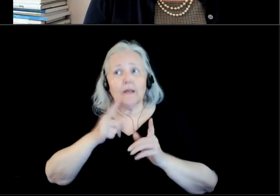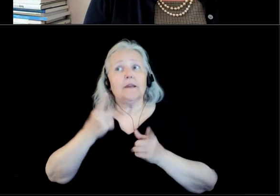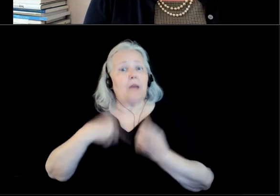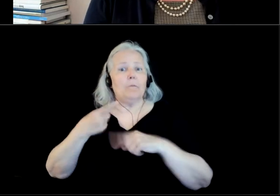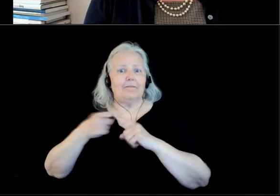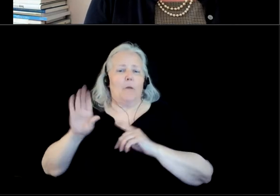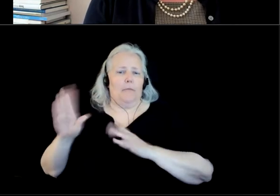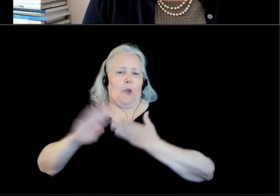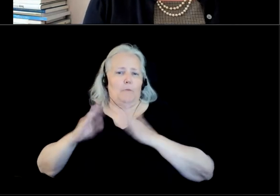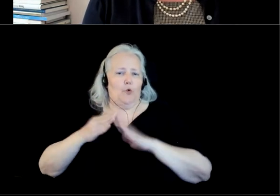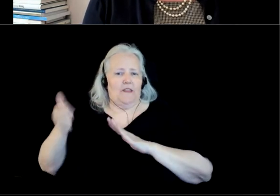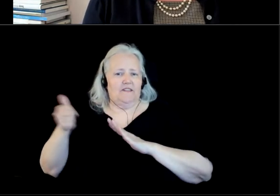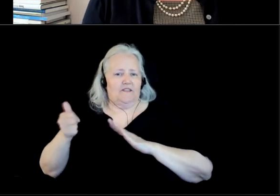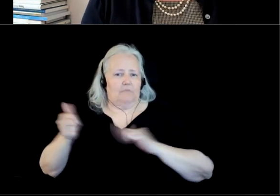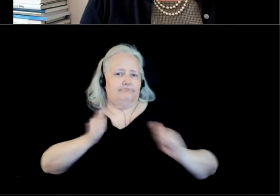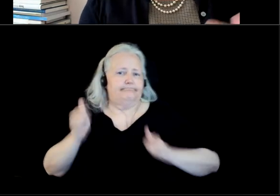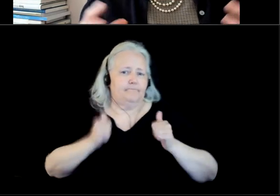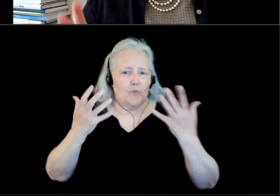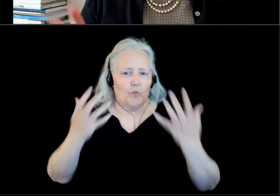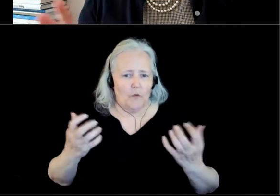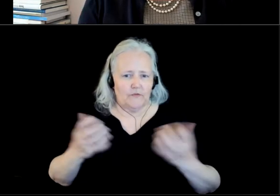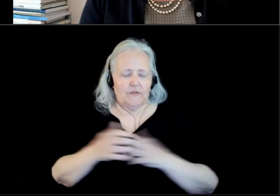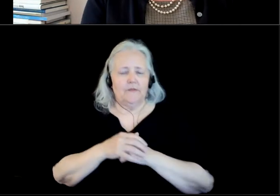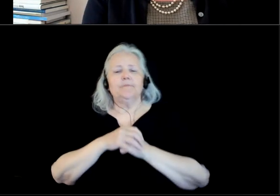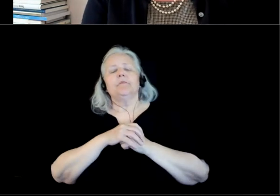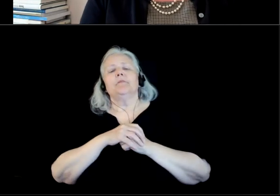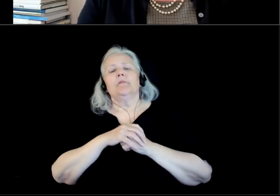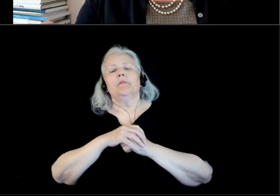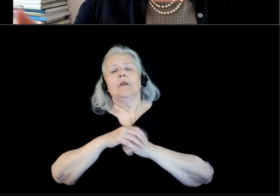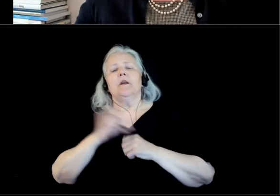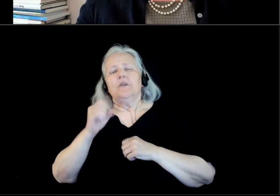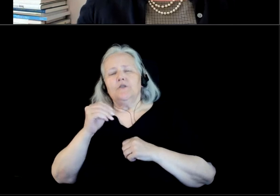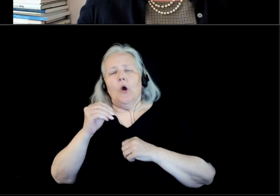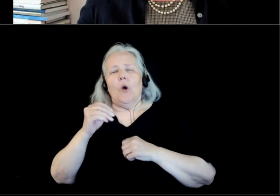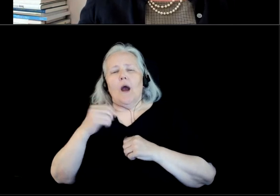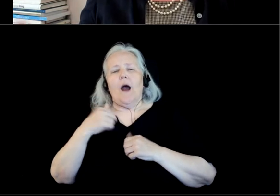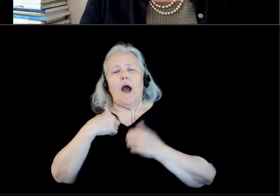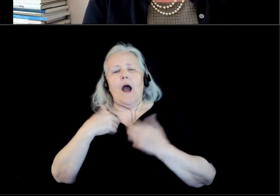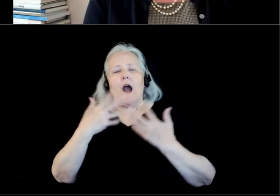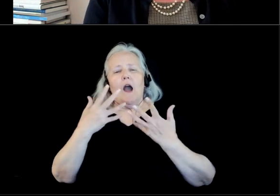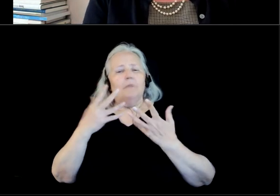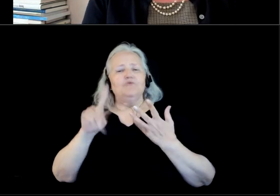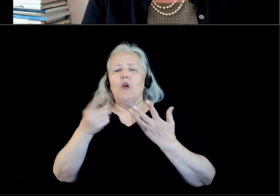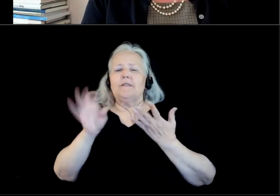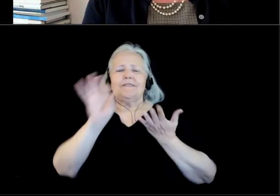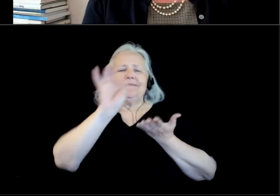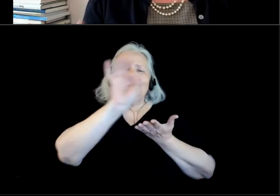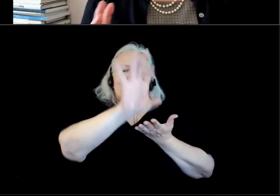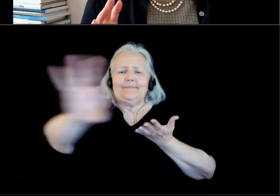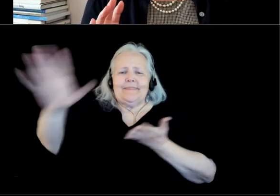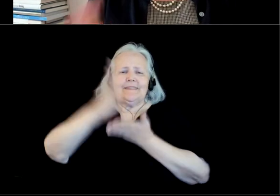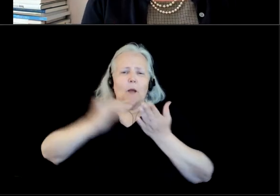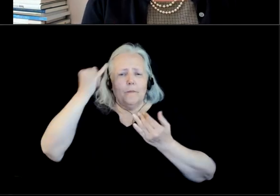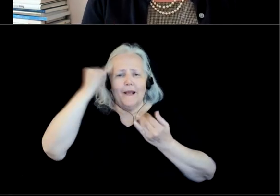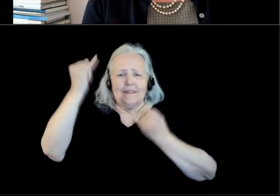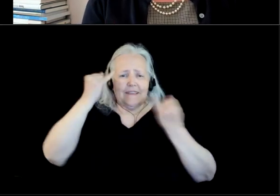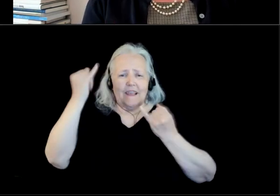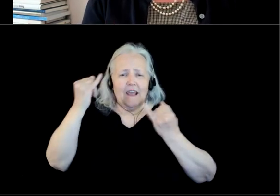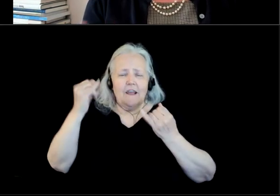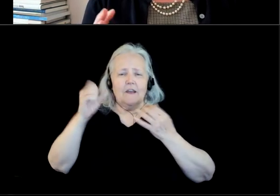And, but I think I just am trying to sort of set some stuff out so that we at least have a sort of